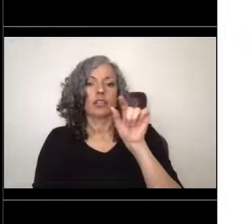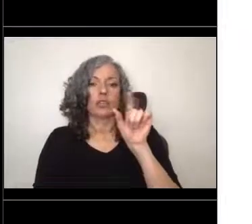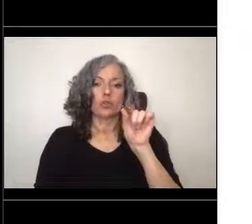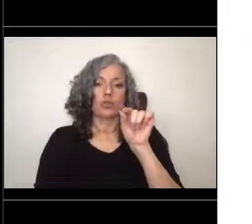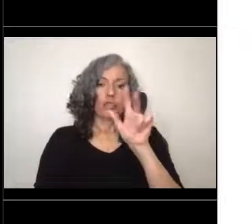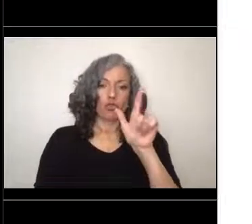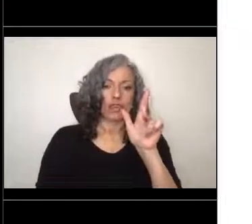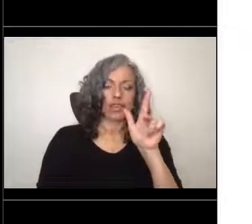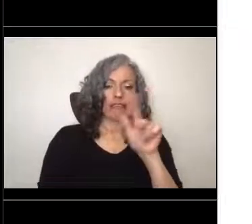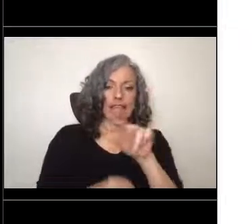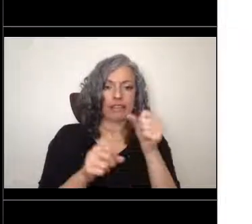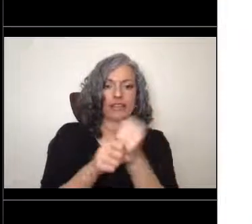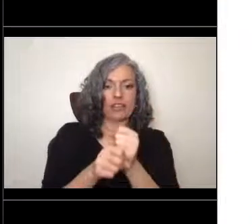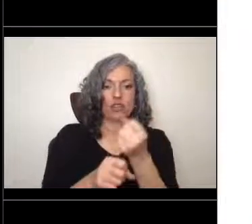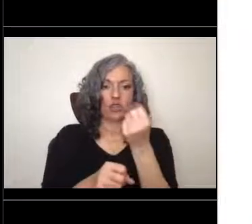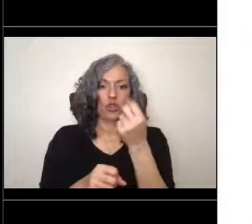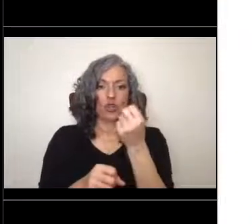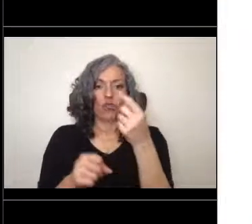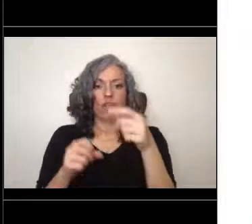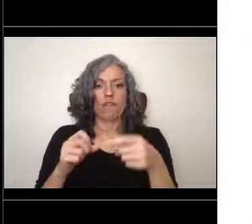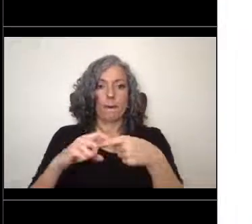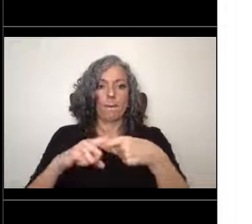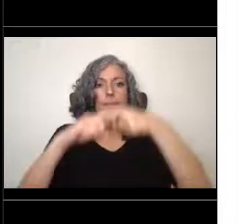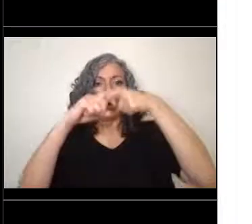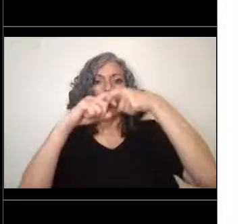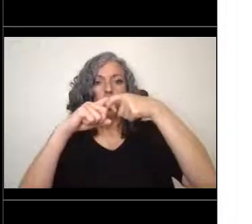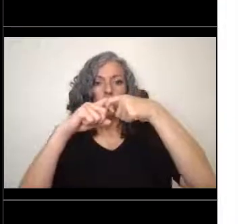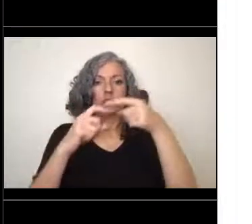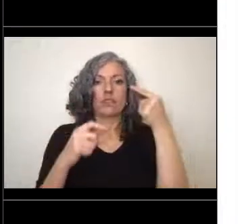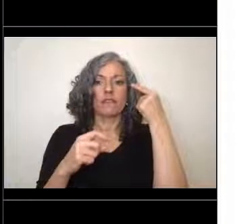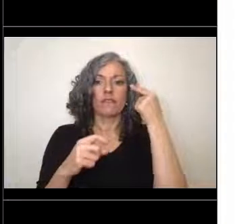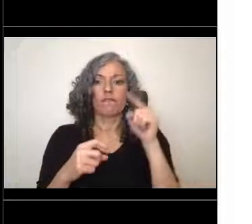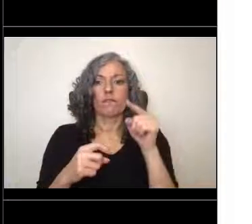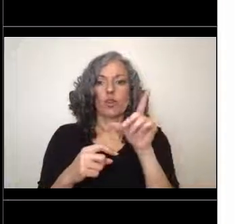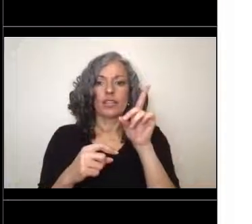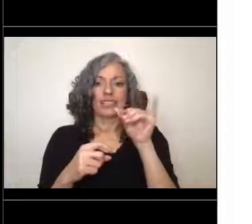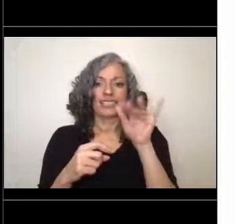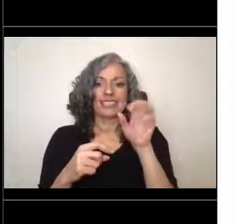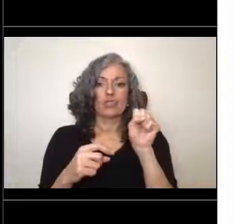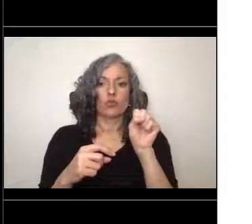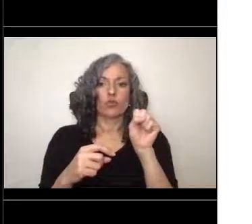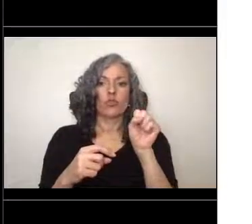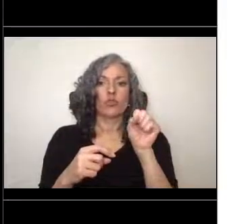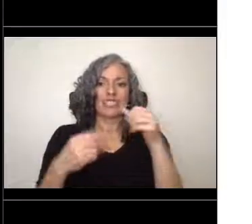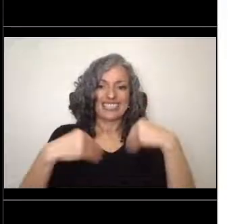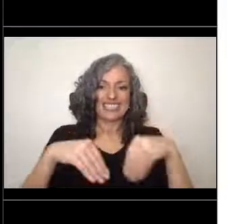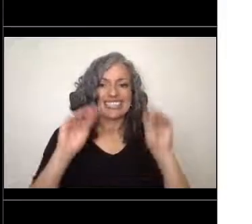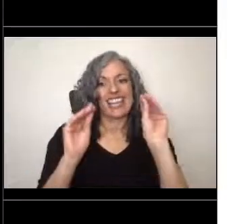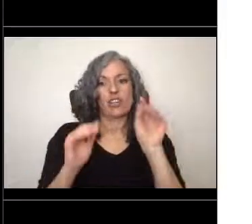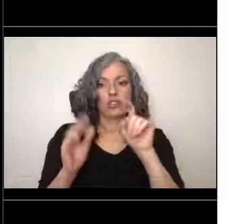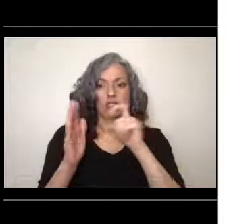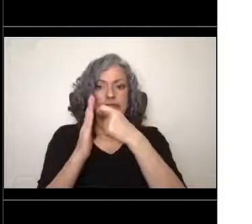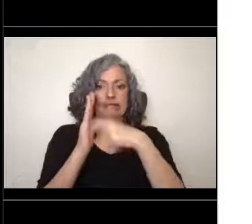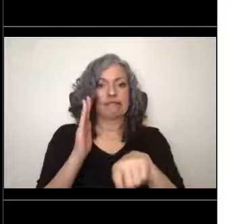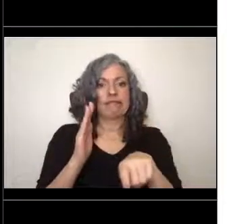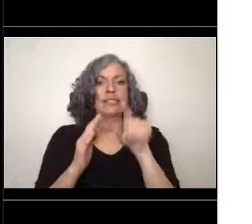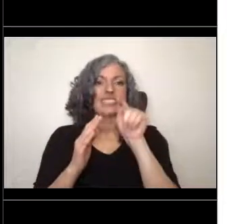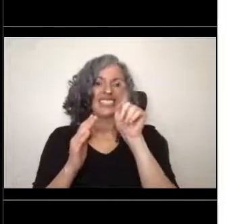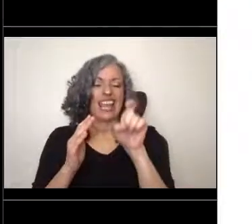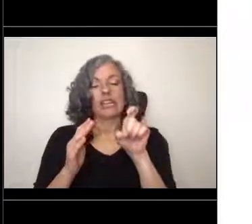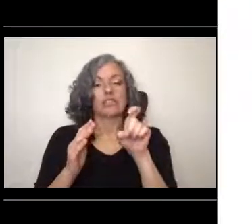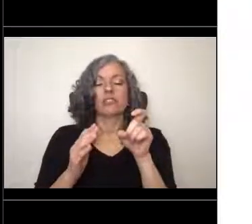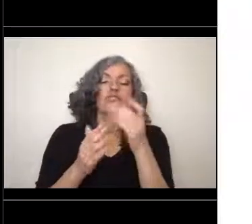was a 12-month pause to a portion of the diesel sales tax. It's not the entire diesel sales tax, just a portion of it that